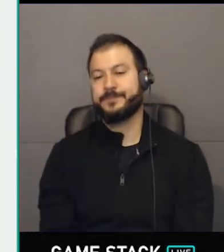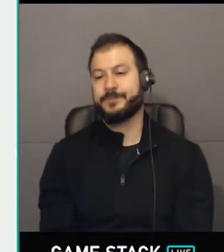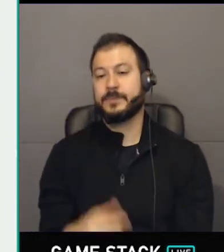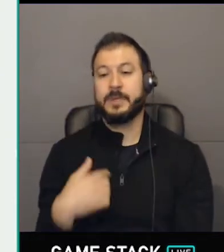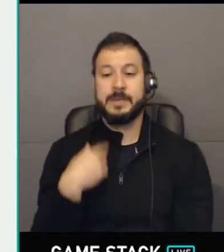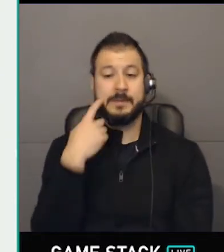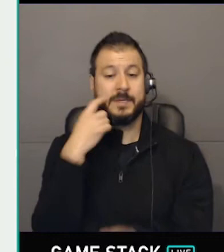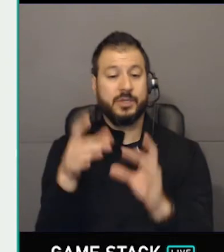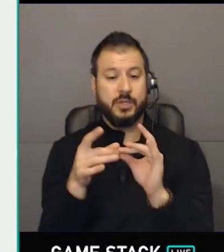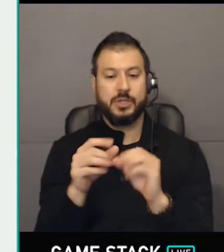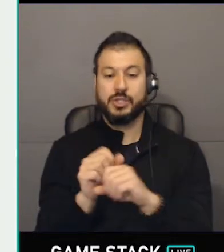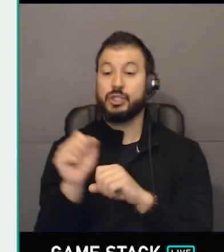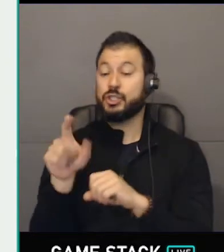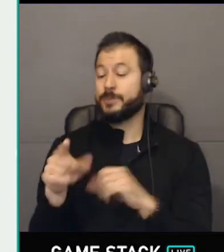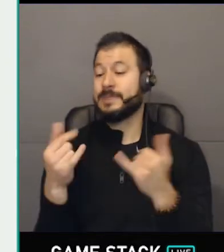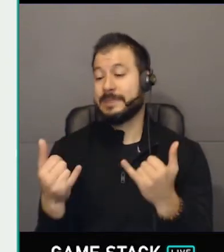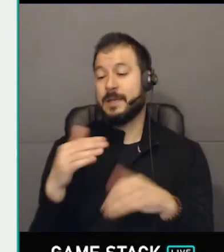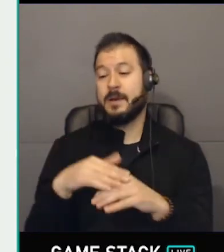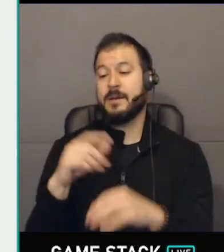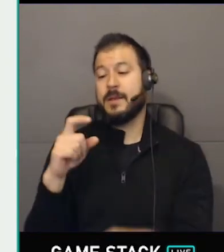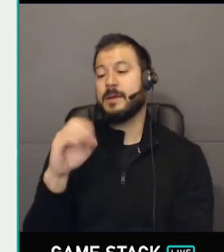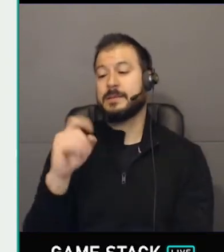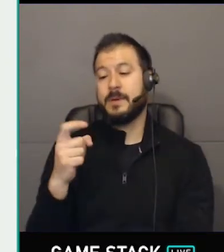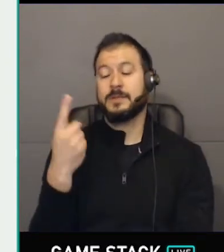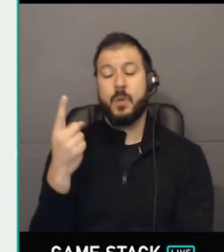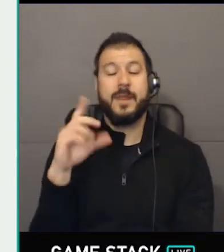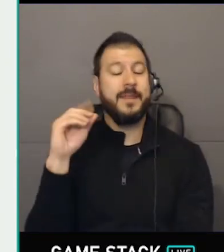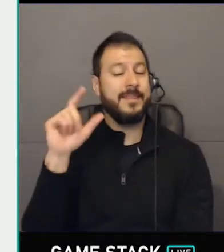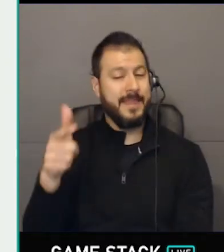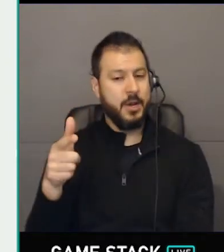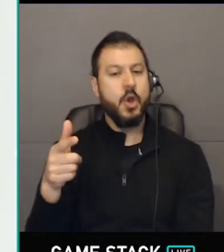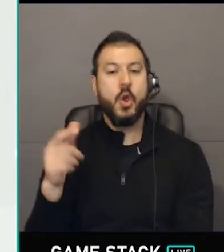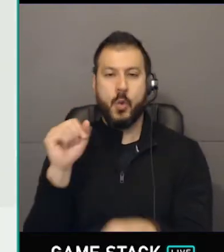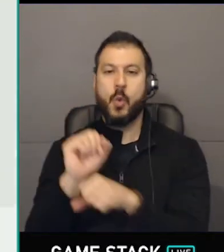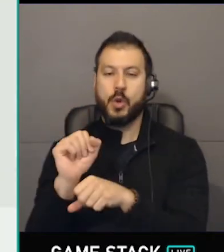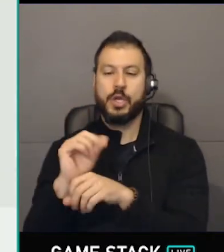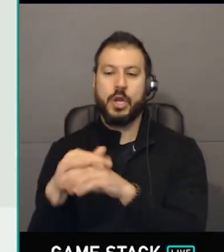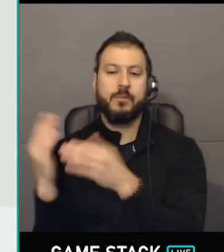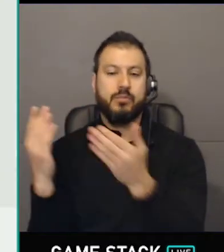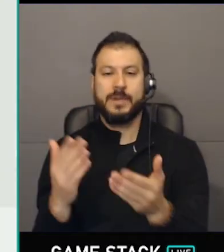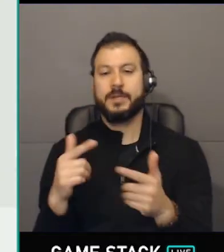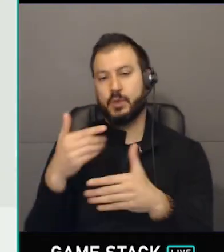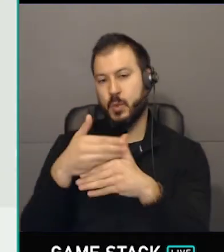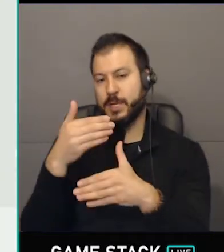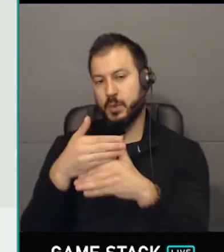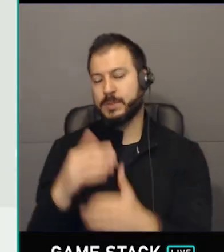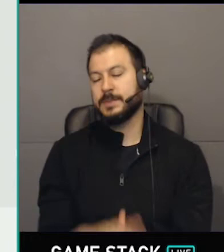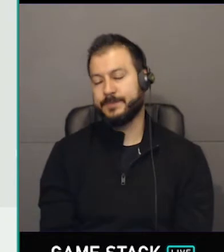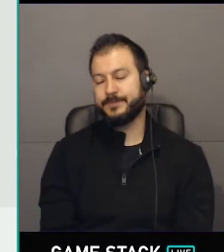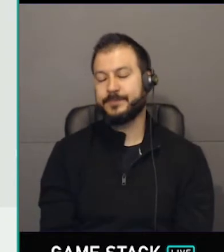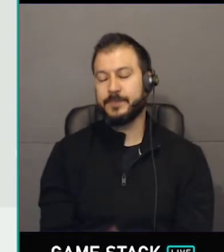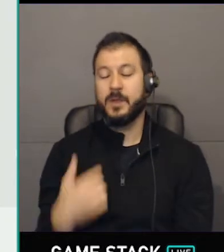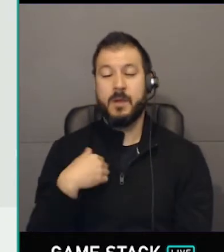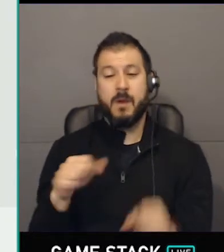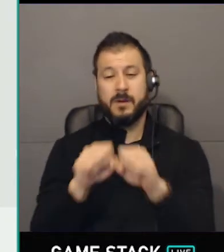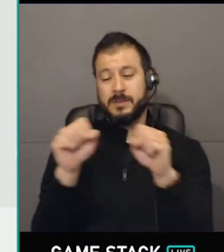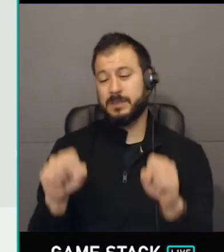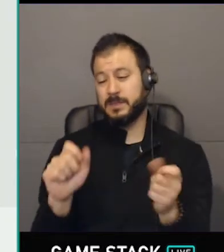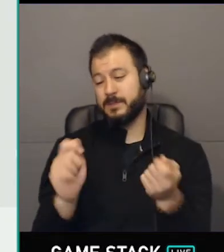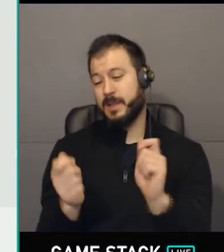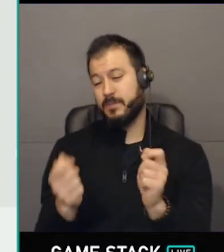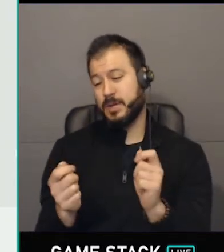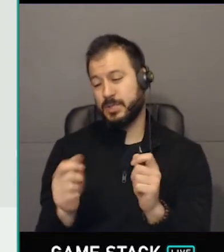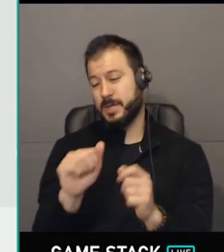shipping today on Xbox One and later, and we're working on bringing it to Windows. Our system calibration app follows